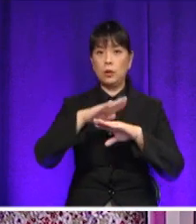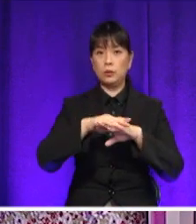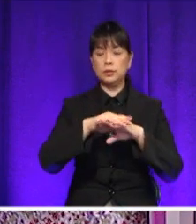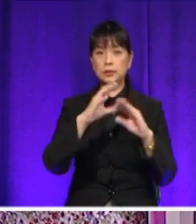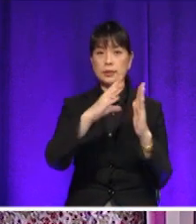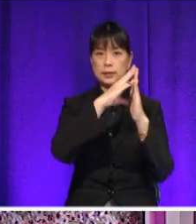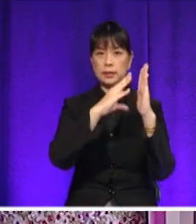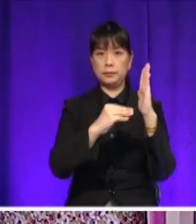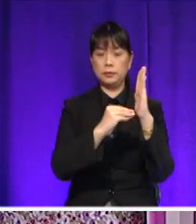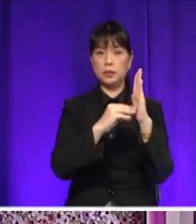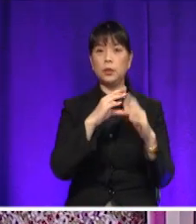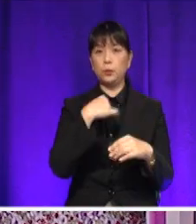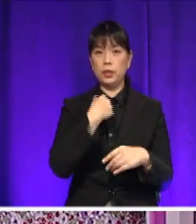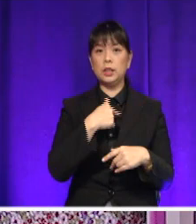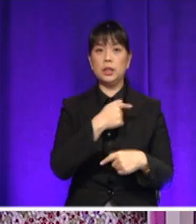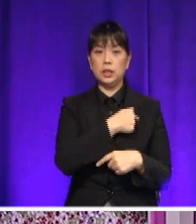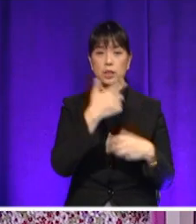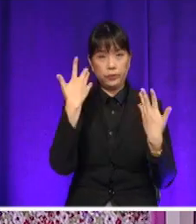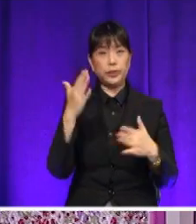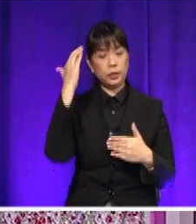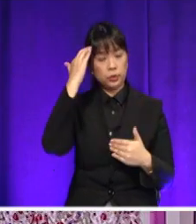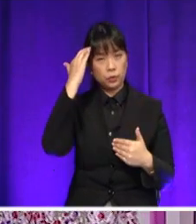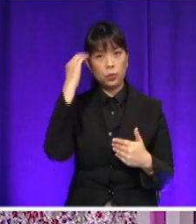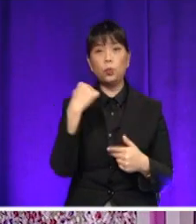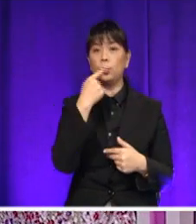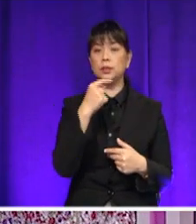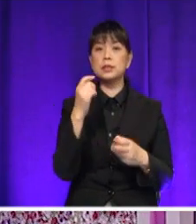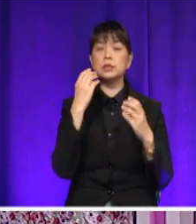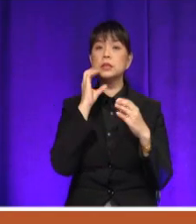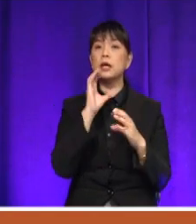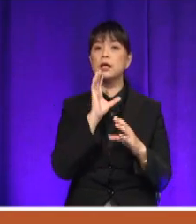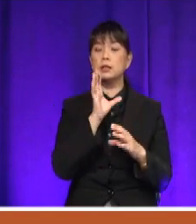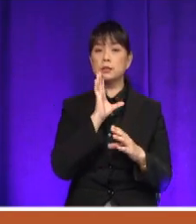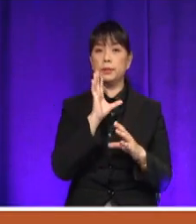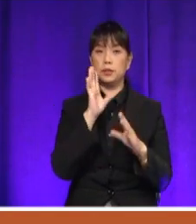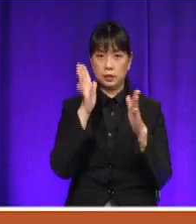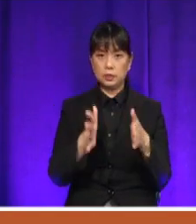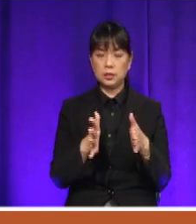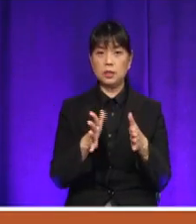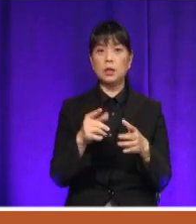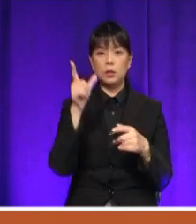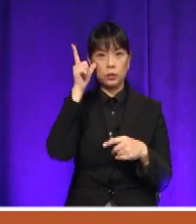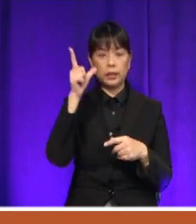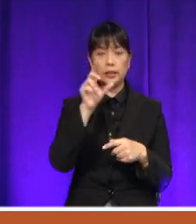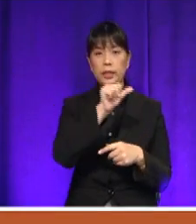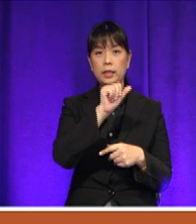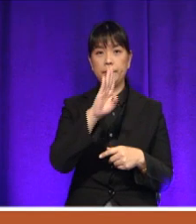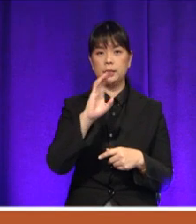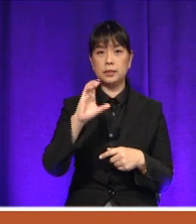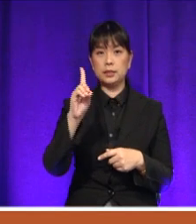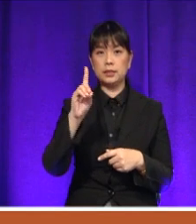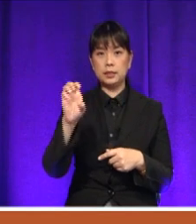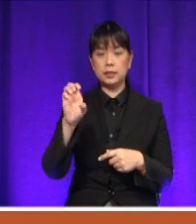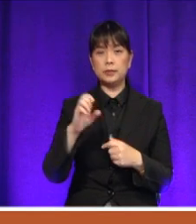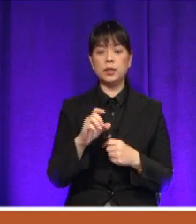already know who the speakers are. So look at the statements A, B, C, D, and E. And we are going to